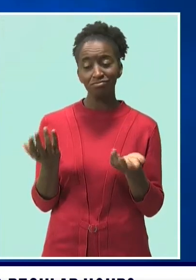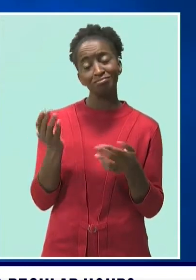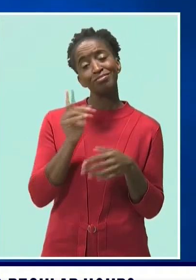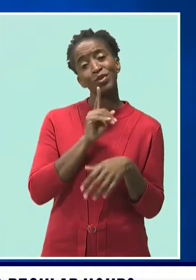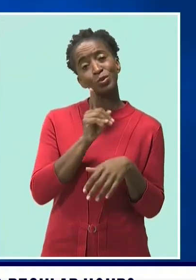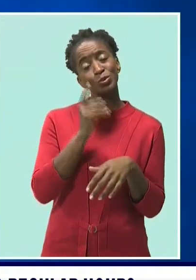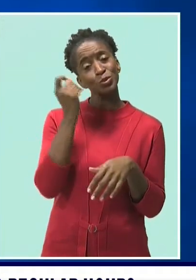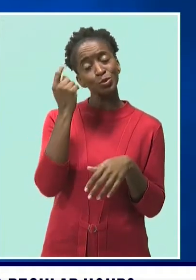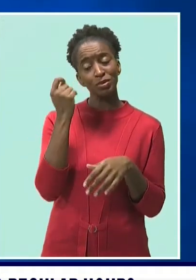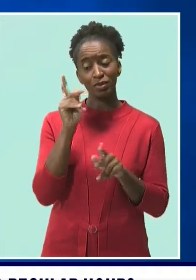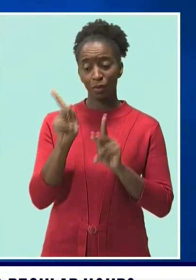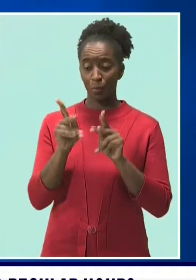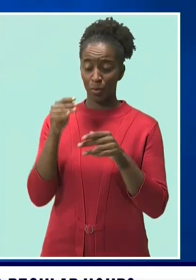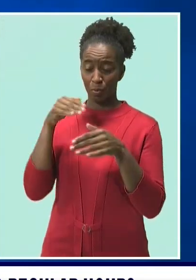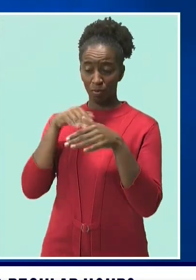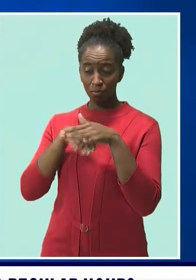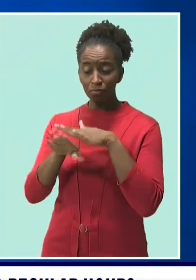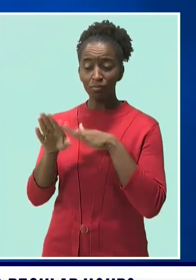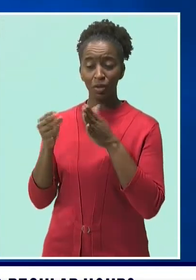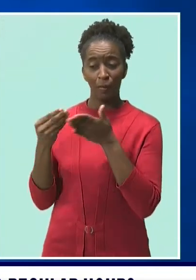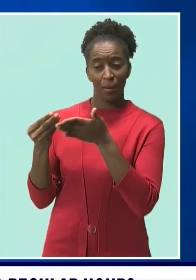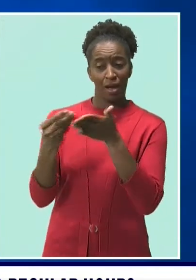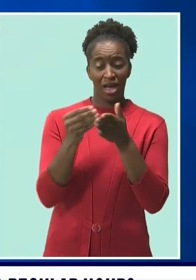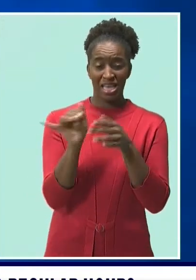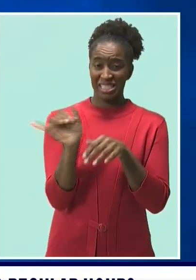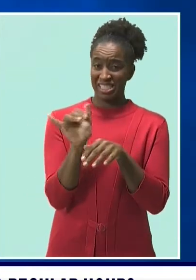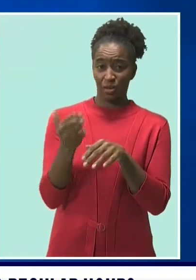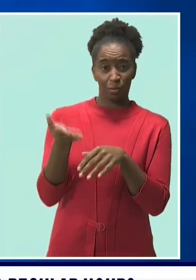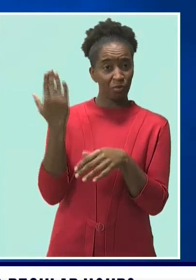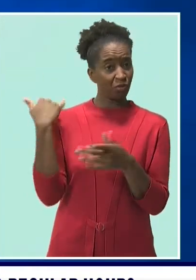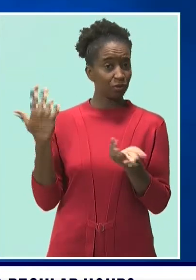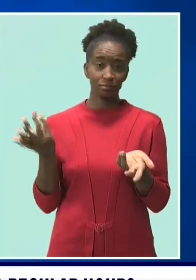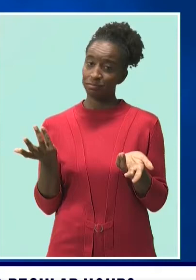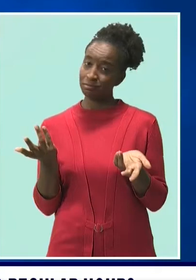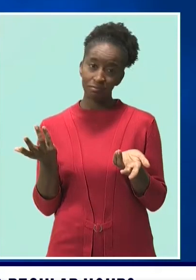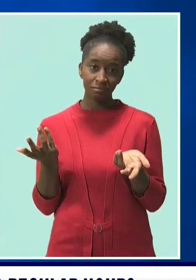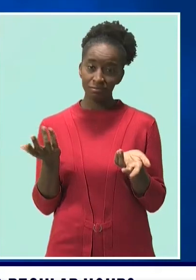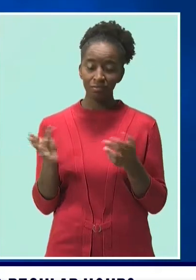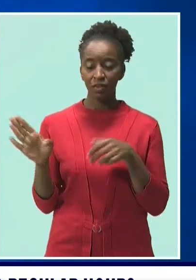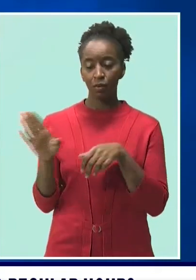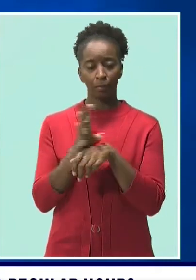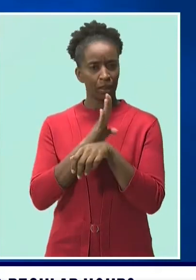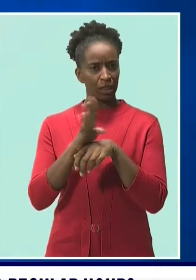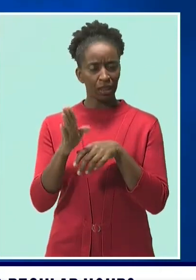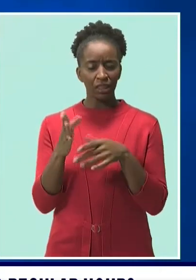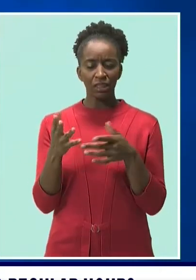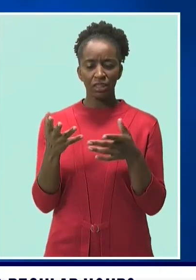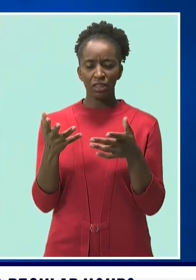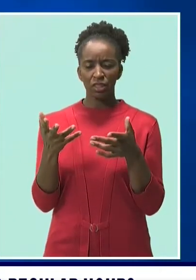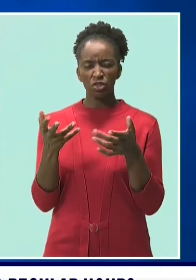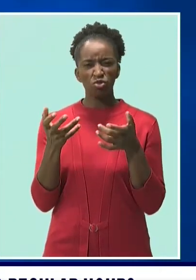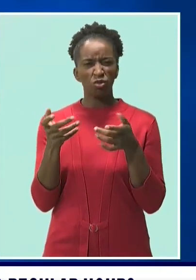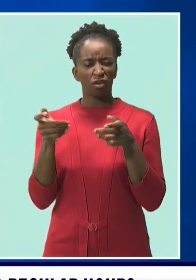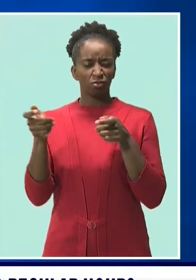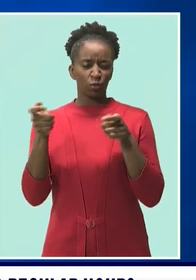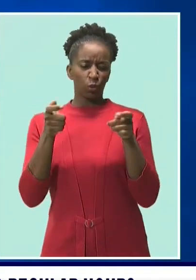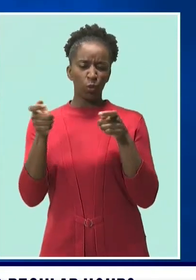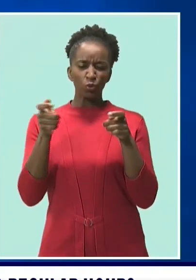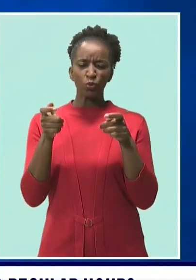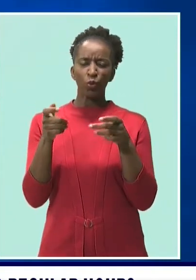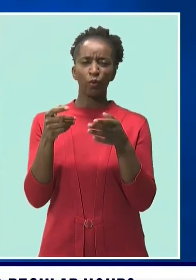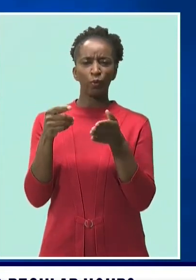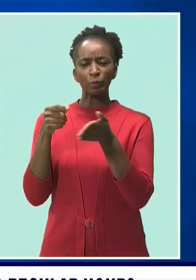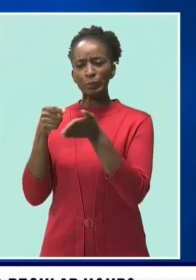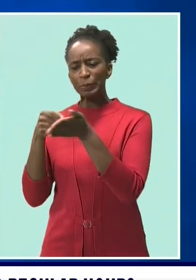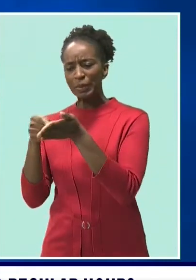spendable income is certainly not there. And these businesses are trying to maintain operations at this time and trying to keep as many people as they